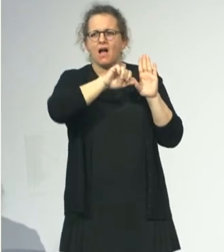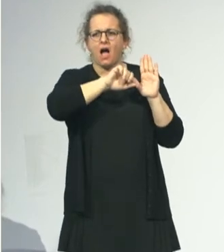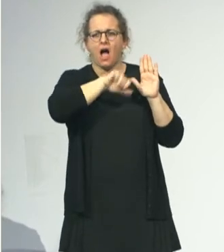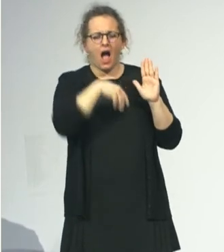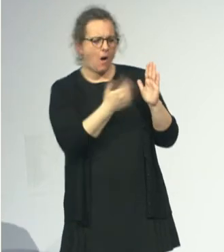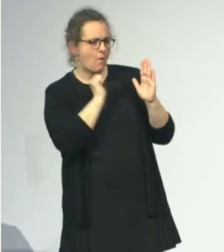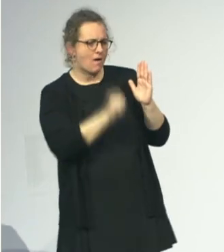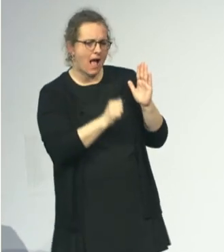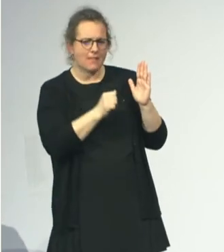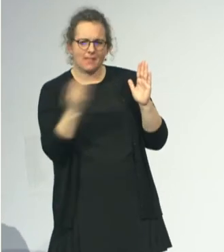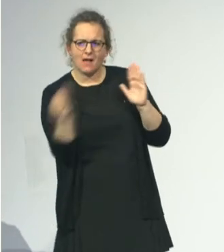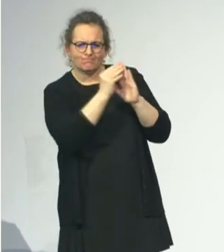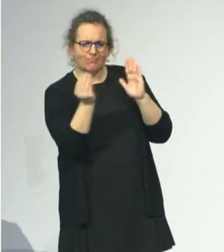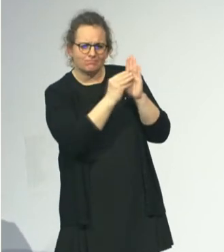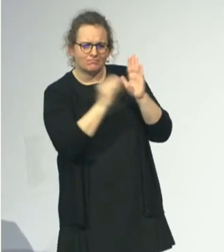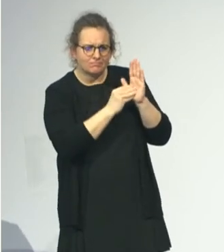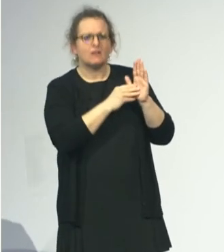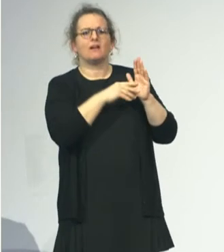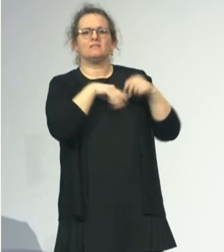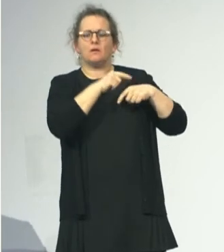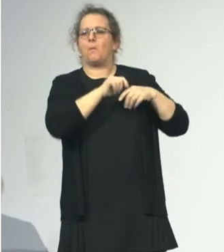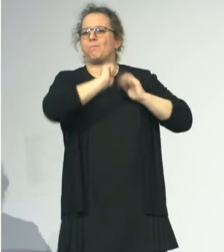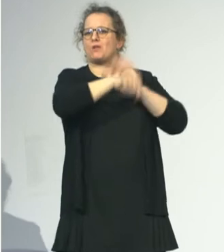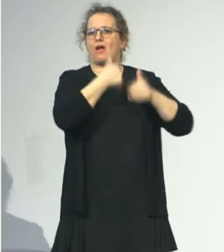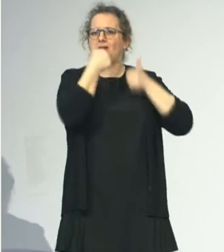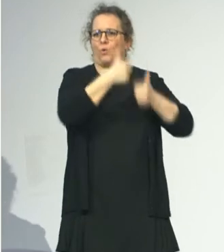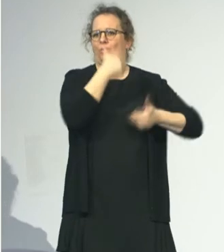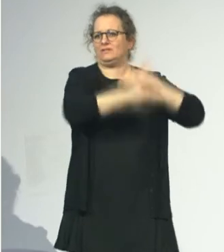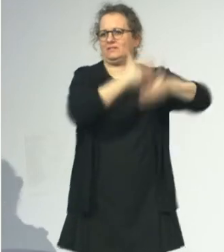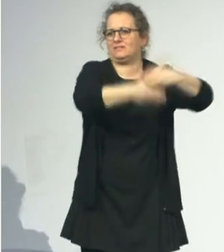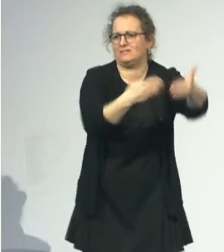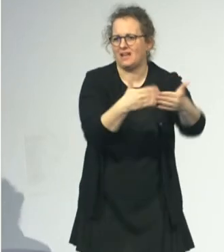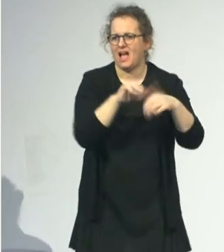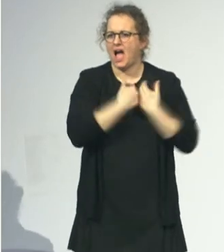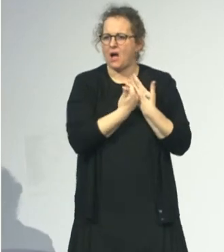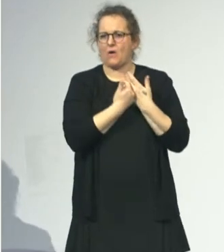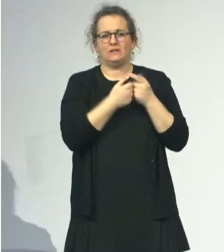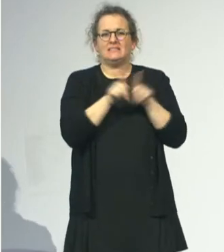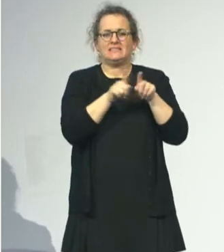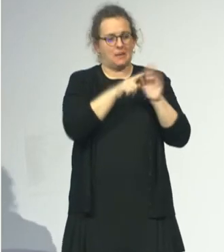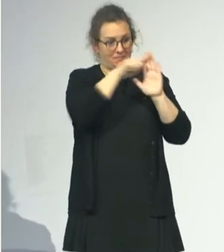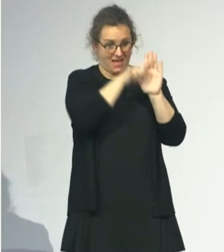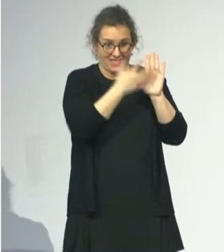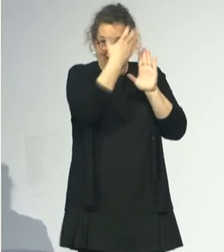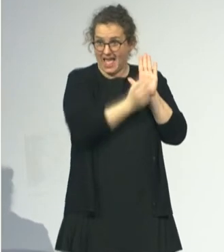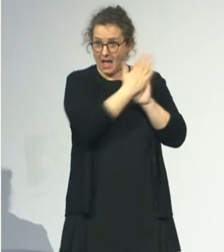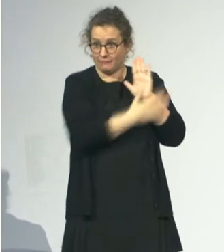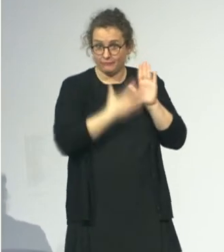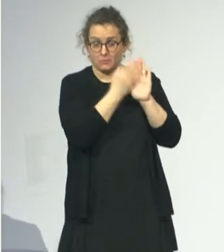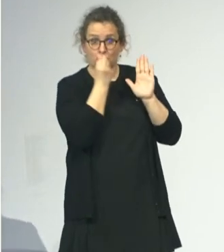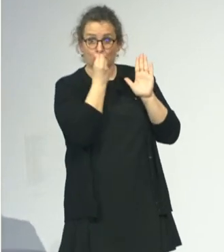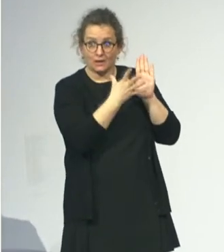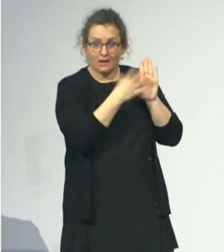project awardee. Okay. What would be the two points that you would put in most important